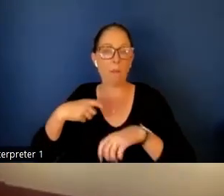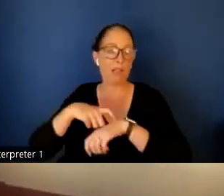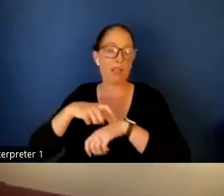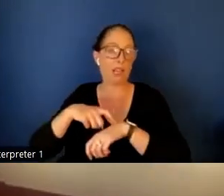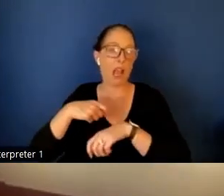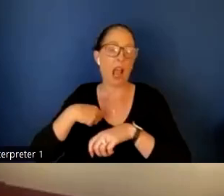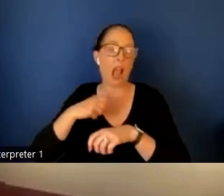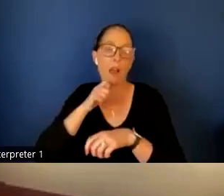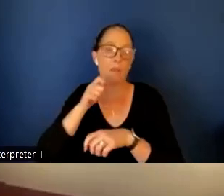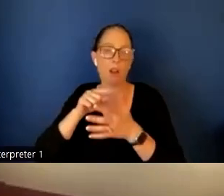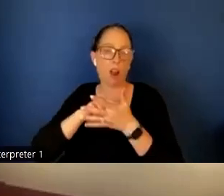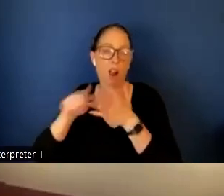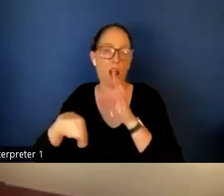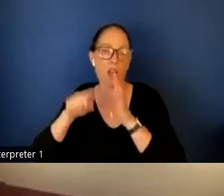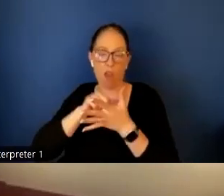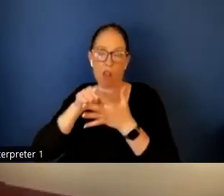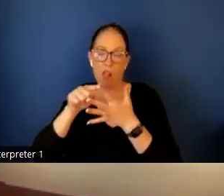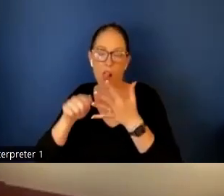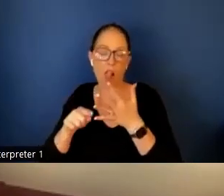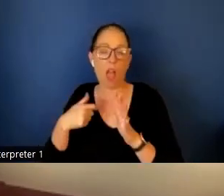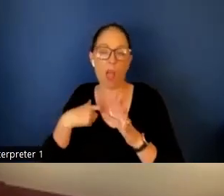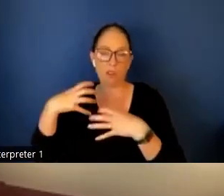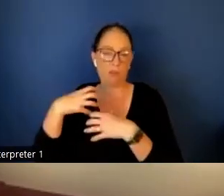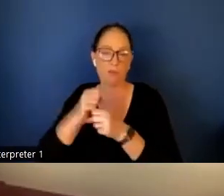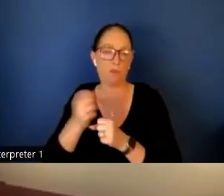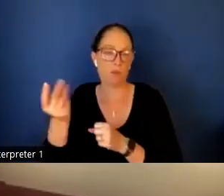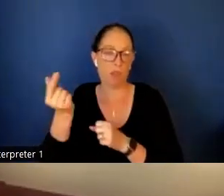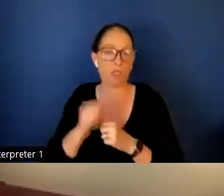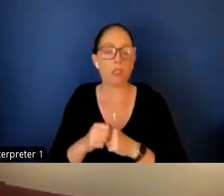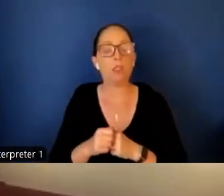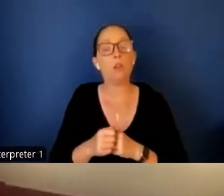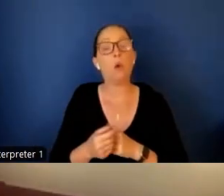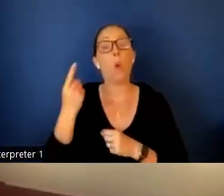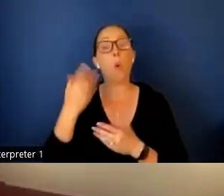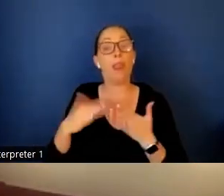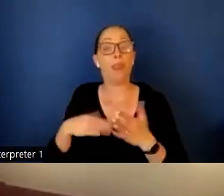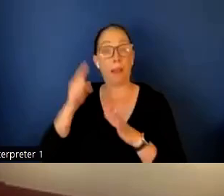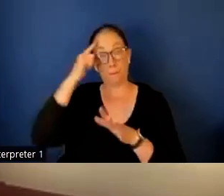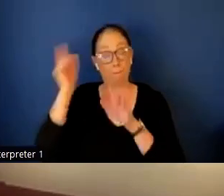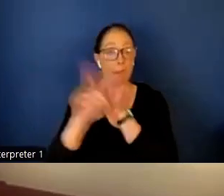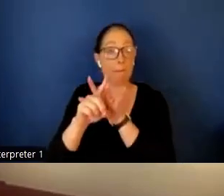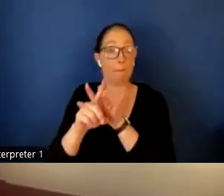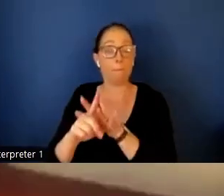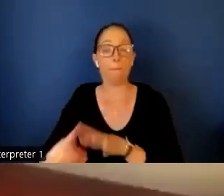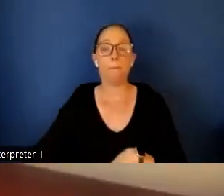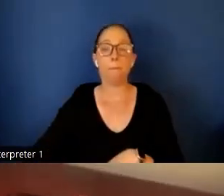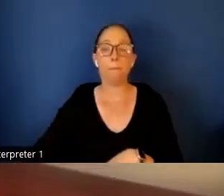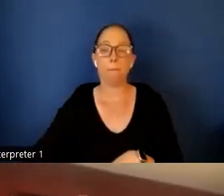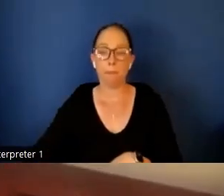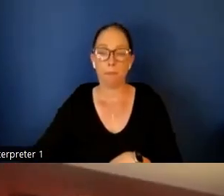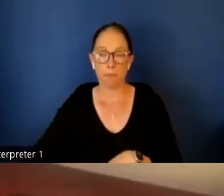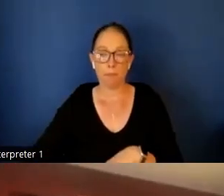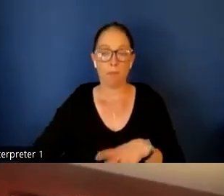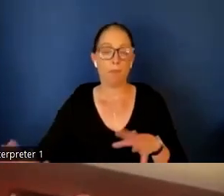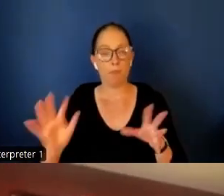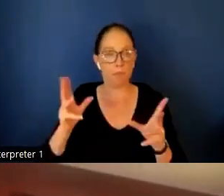gonna go in order of the questions and how they were asked. One thing that came up for us was sort of arbitrary to